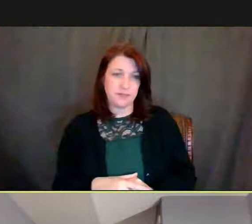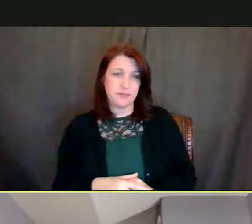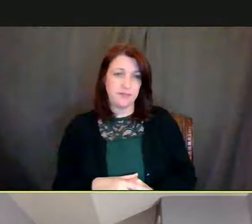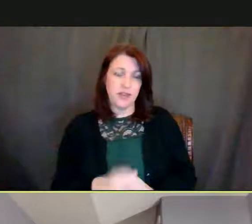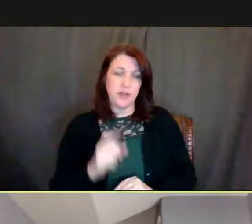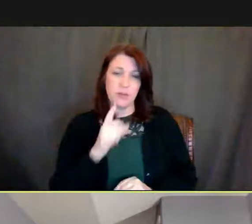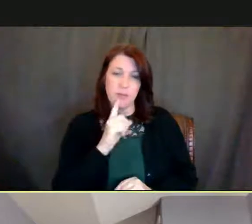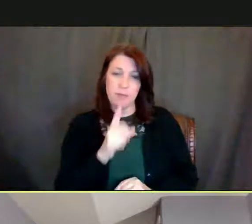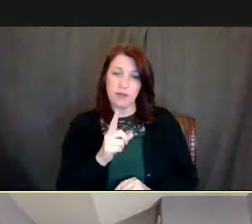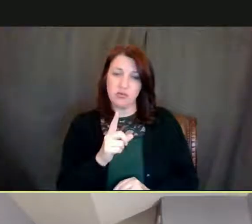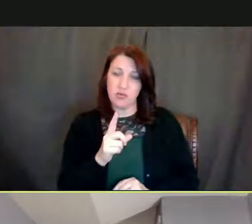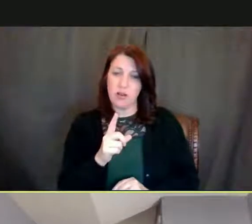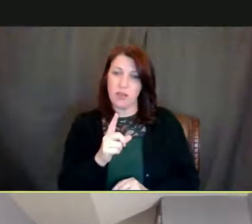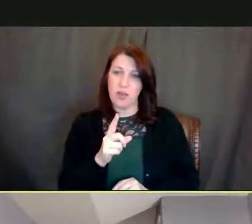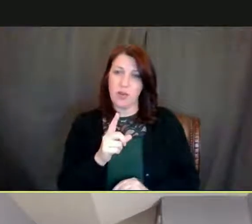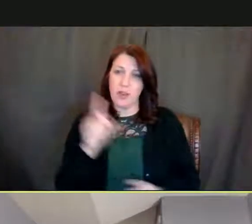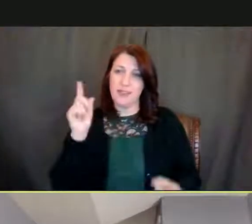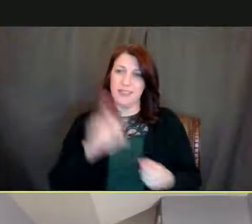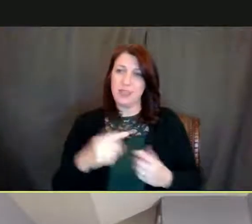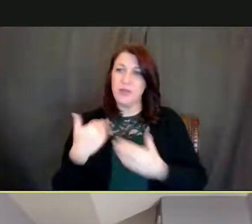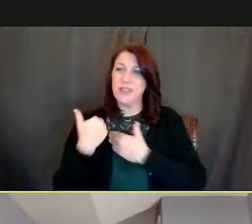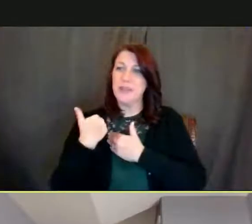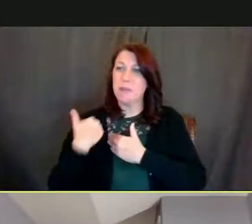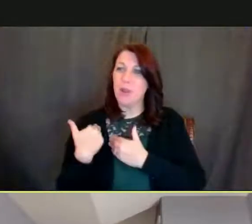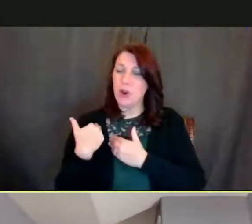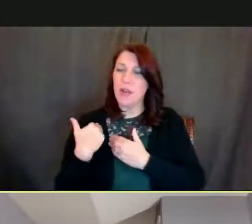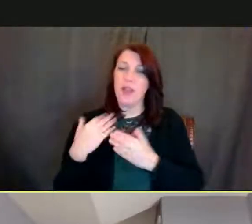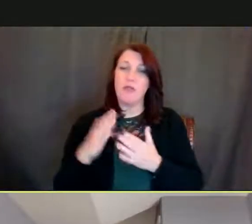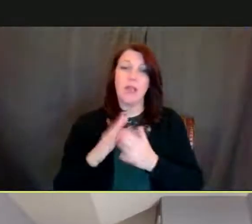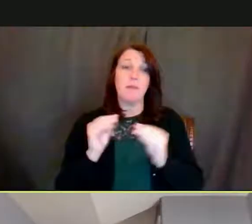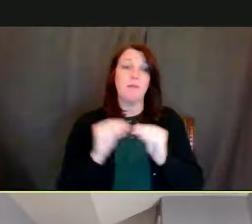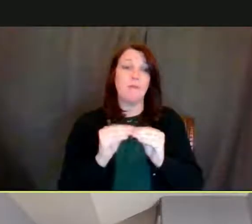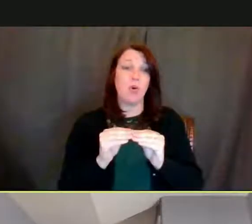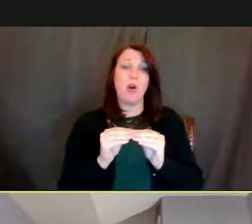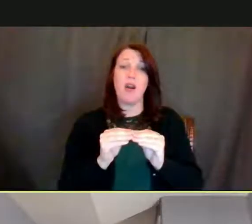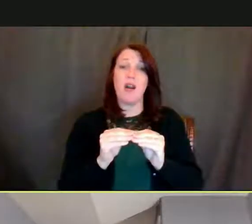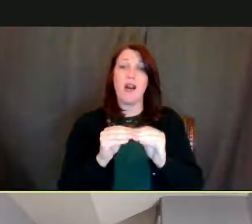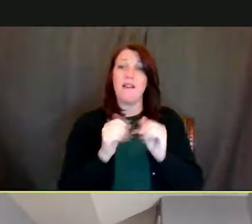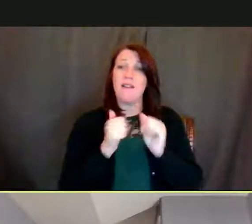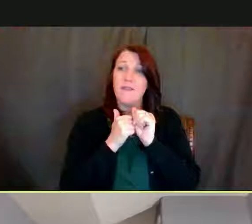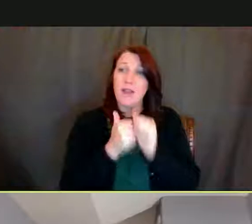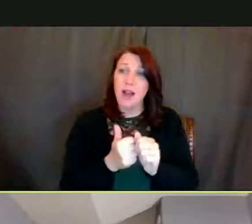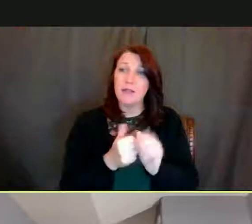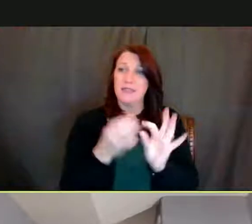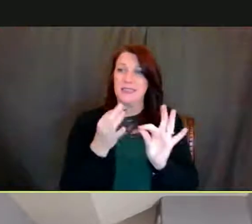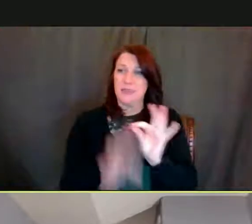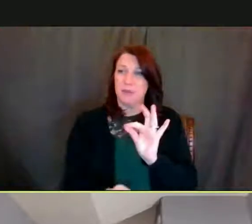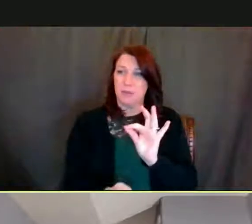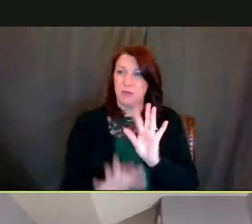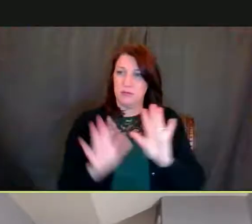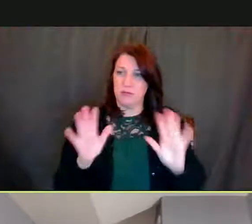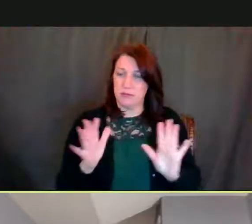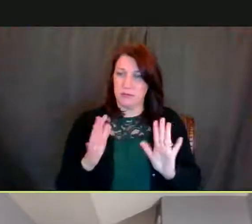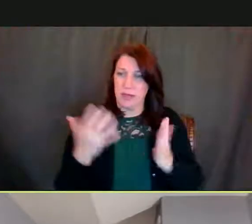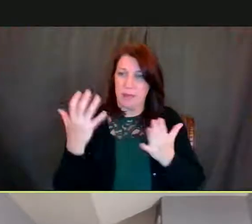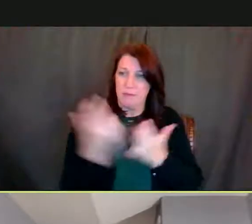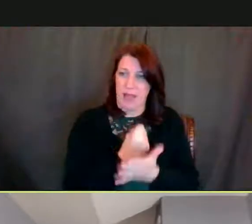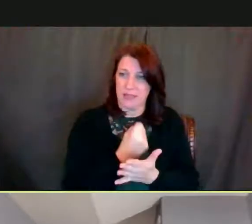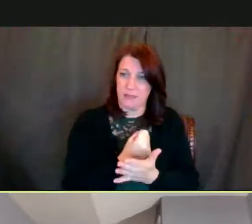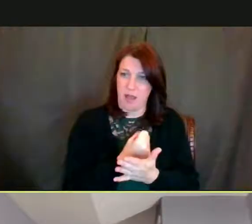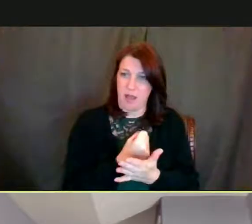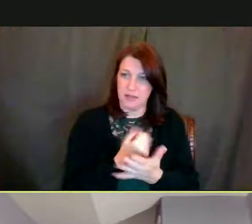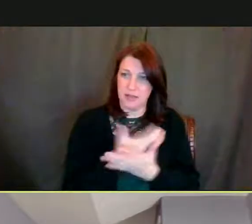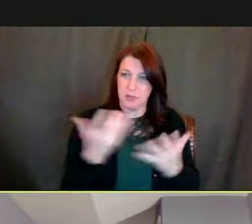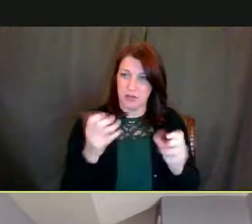really ensure that we are decreasing burden and simplifying compliance to the maximum degree possible. And I just want to say on this one